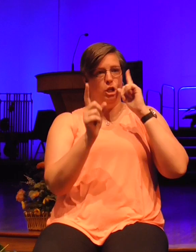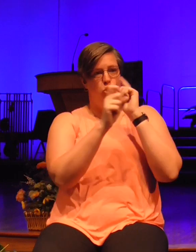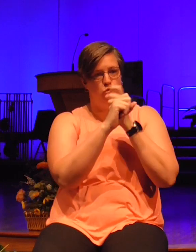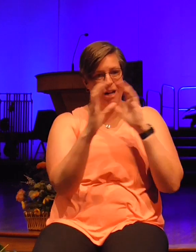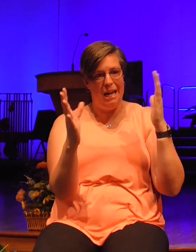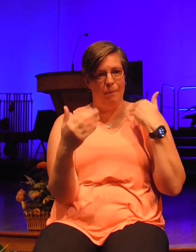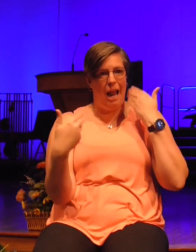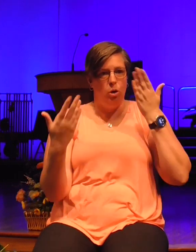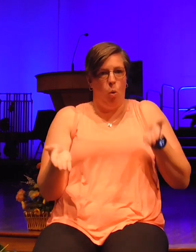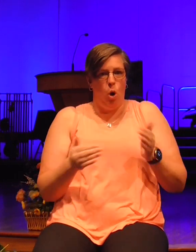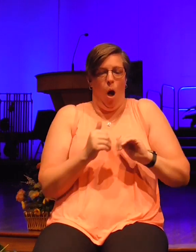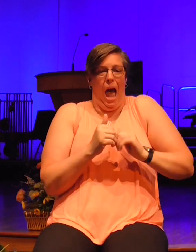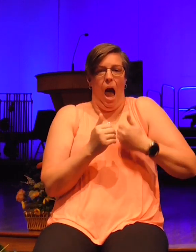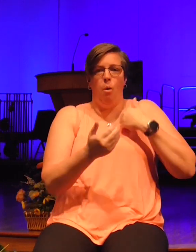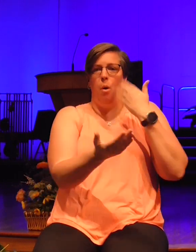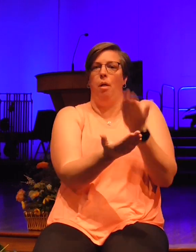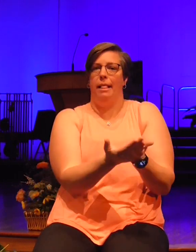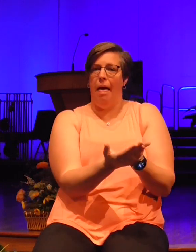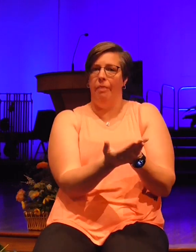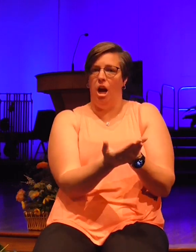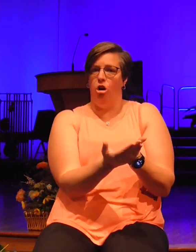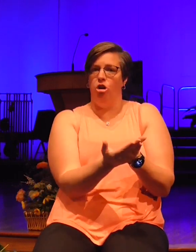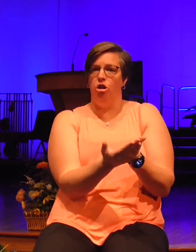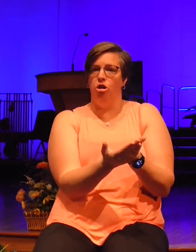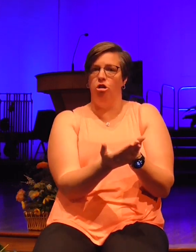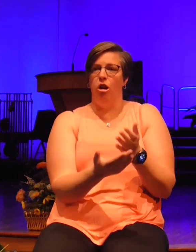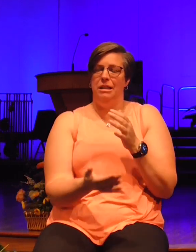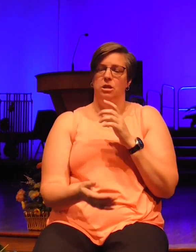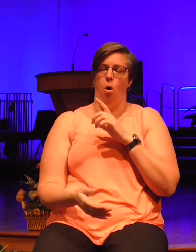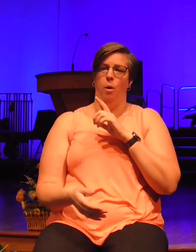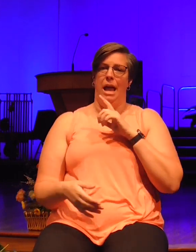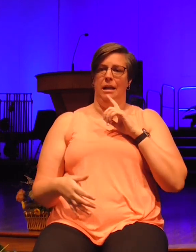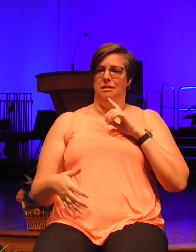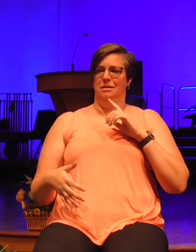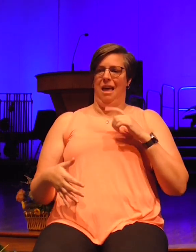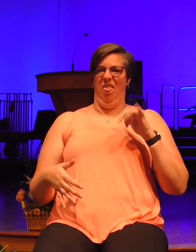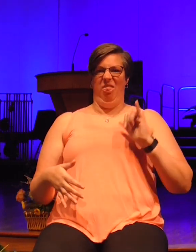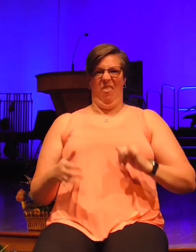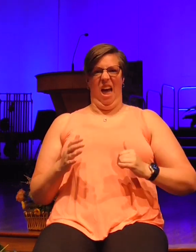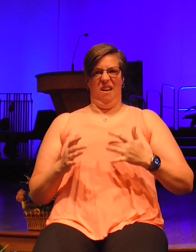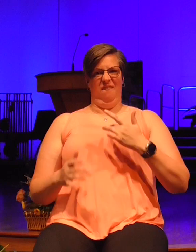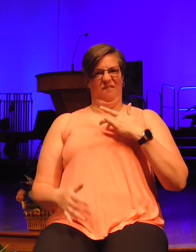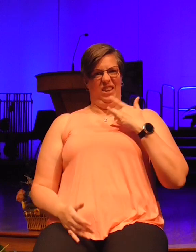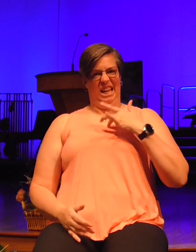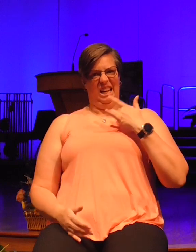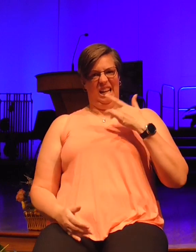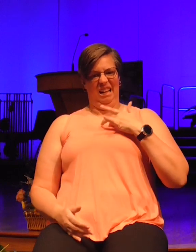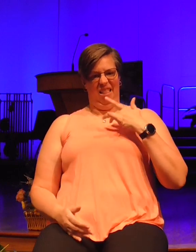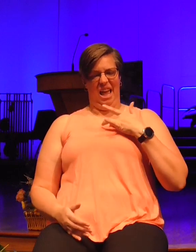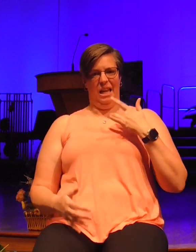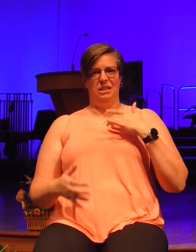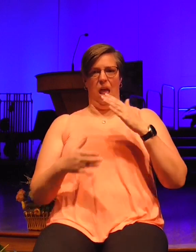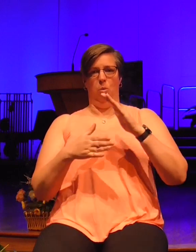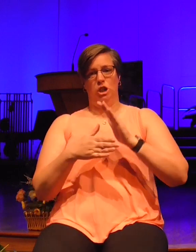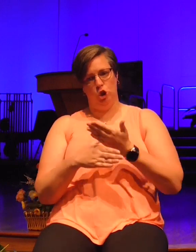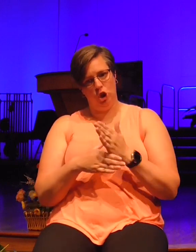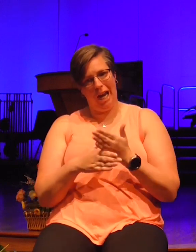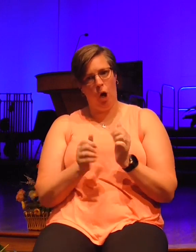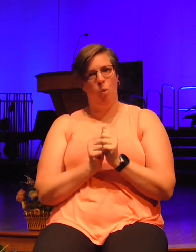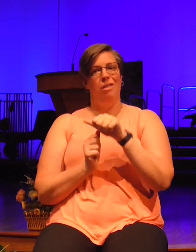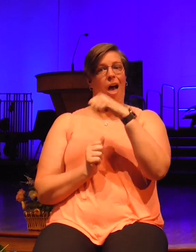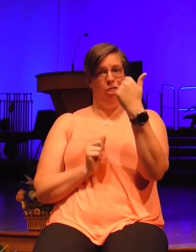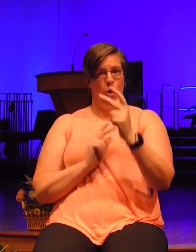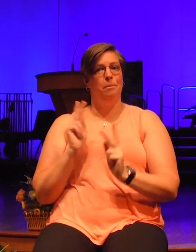not sure how I'm going to get there. And it takes great vulnerability to share that with other people, too. But once we